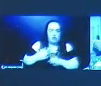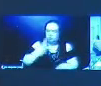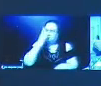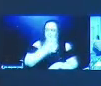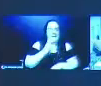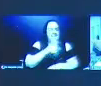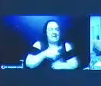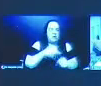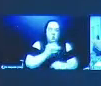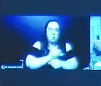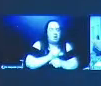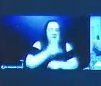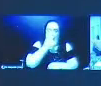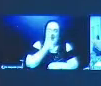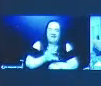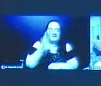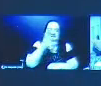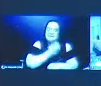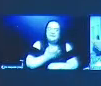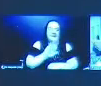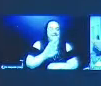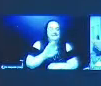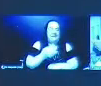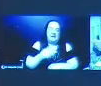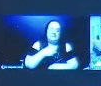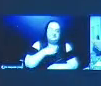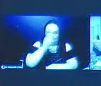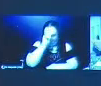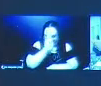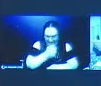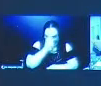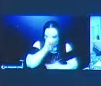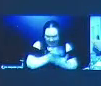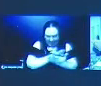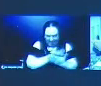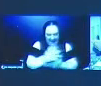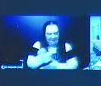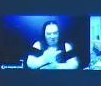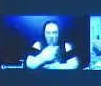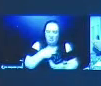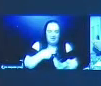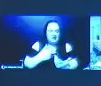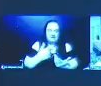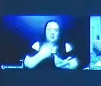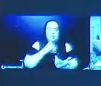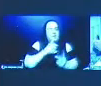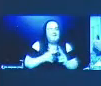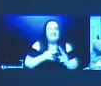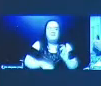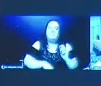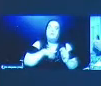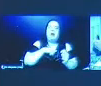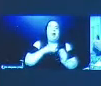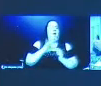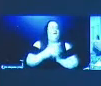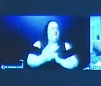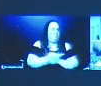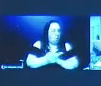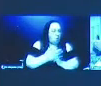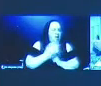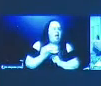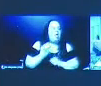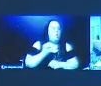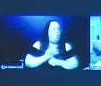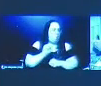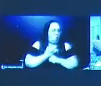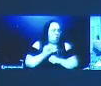and never skipped a beat. So my hat's off to both of them, and I couldn't be prouder of both of them and the work that I know